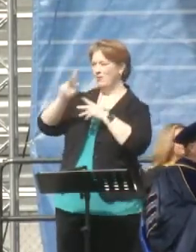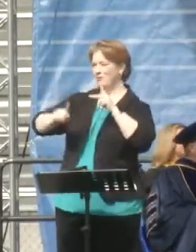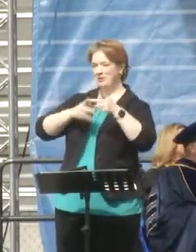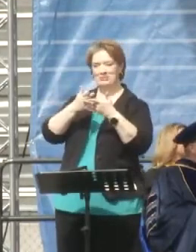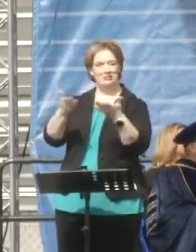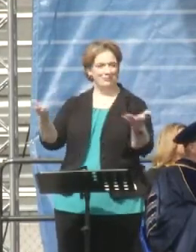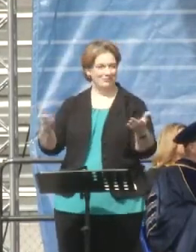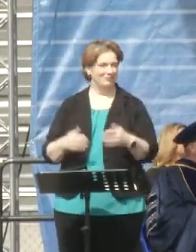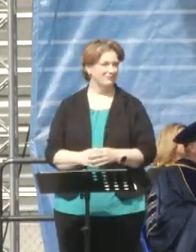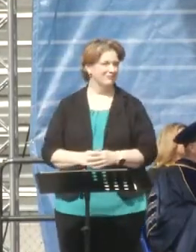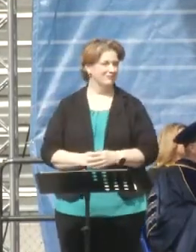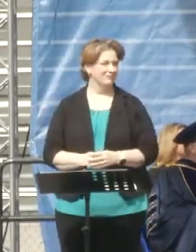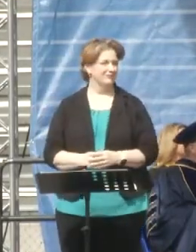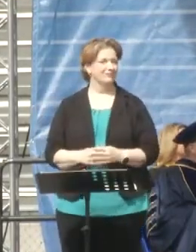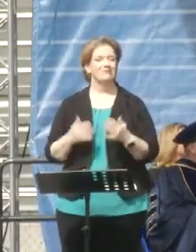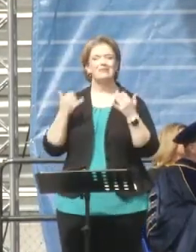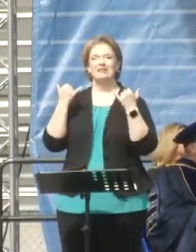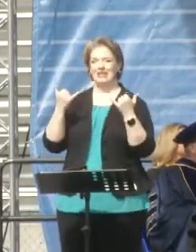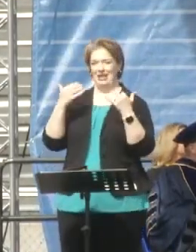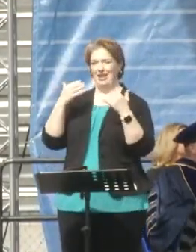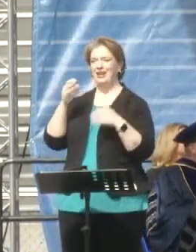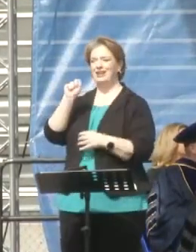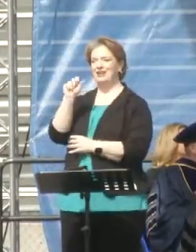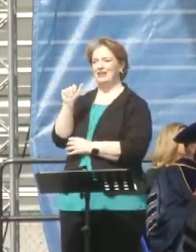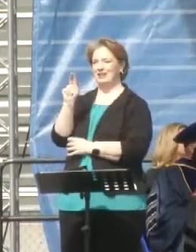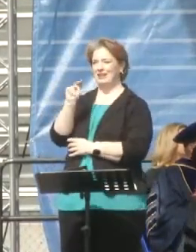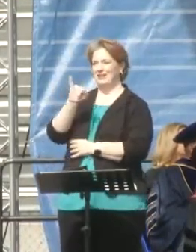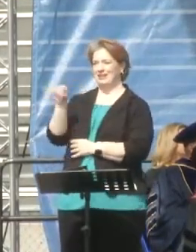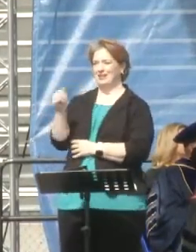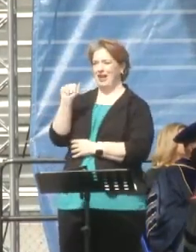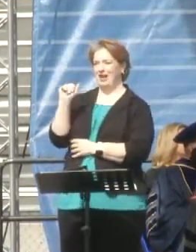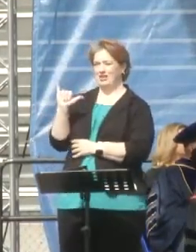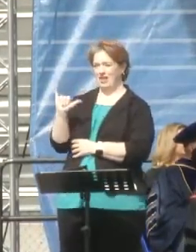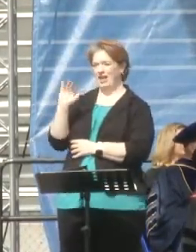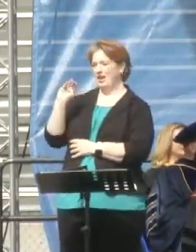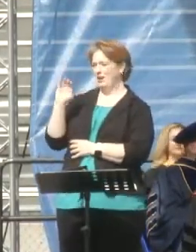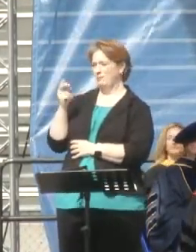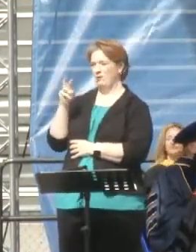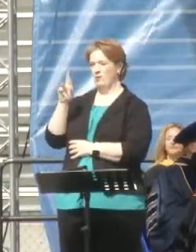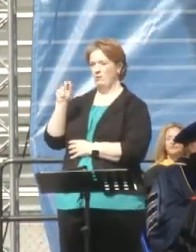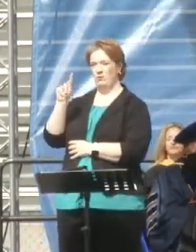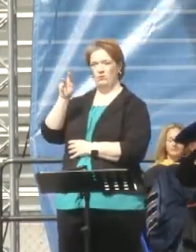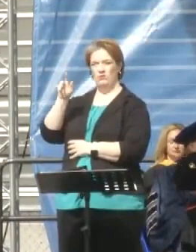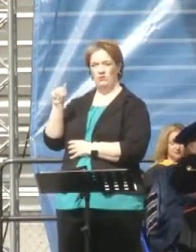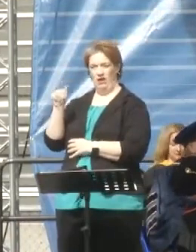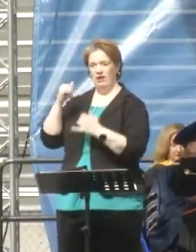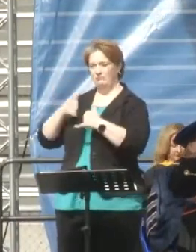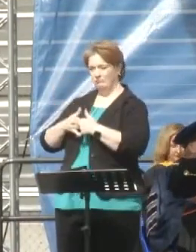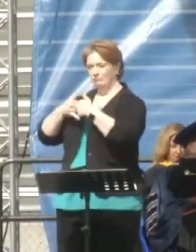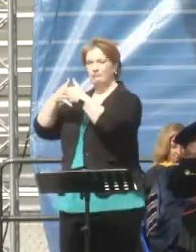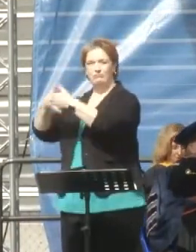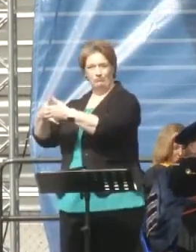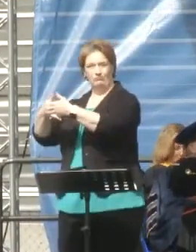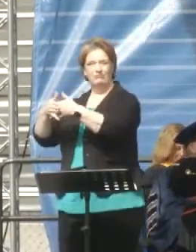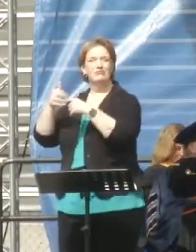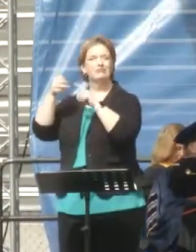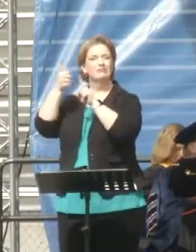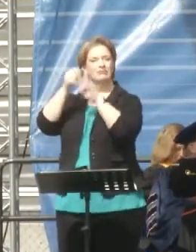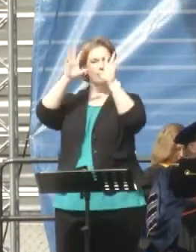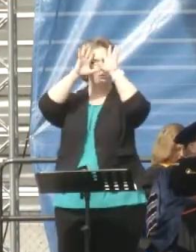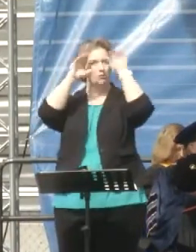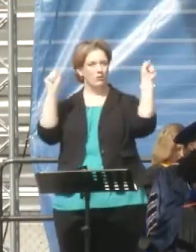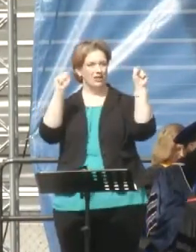Today, we will be presenting Sanjay Mehrotra, President and CEO of Micron